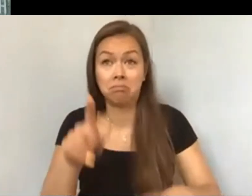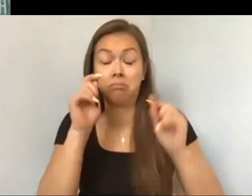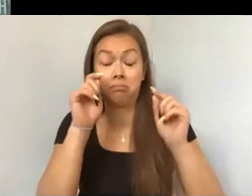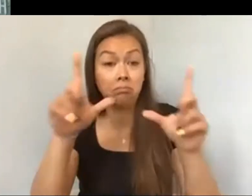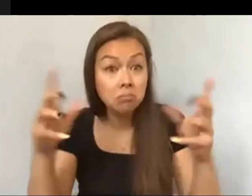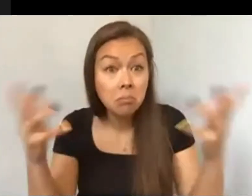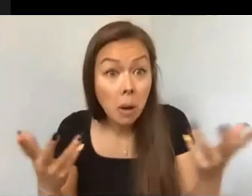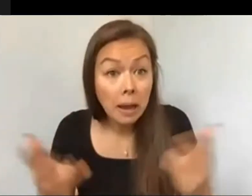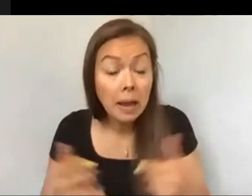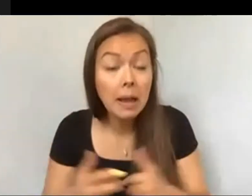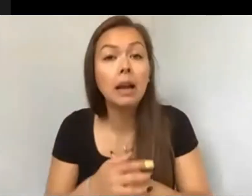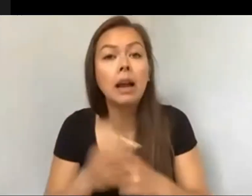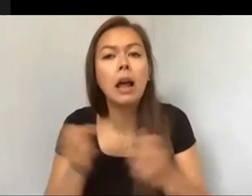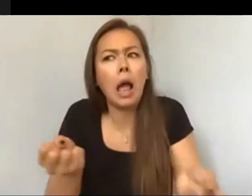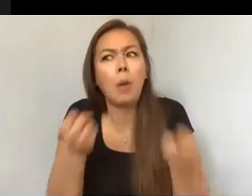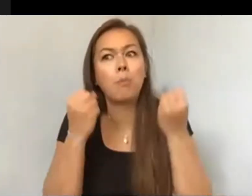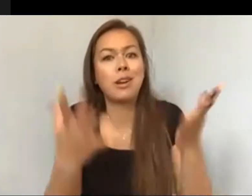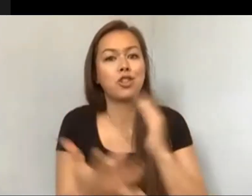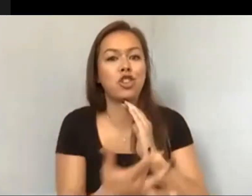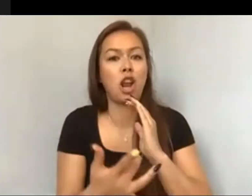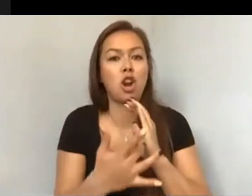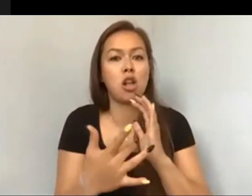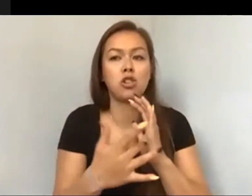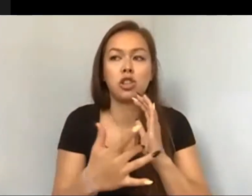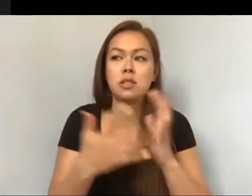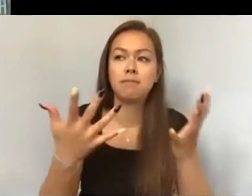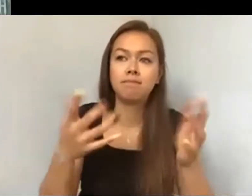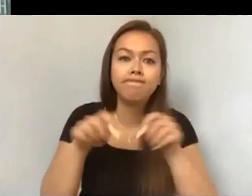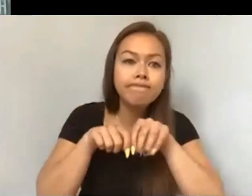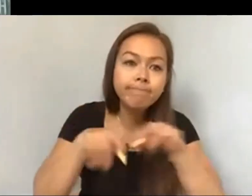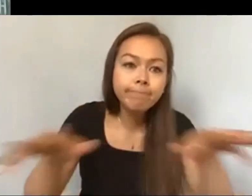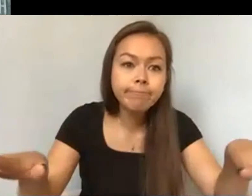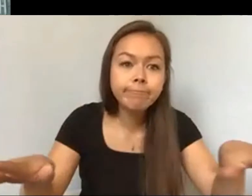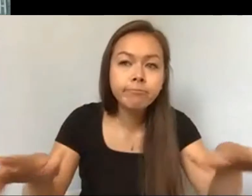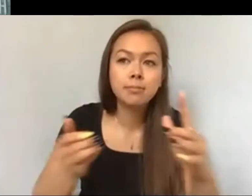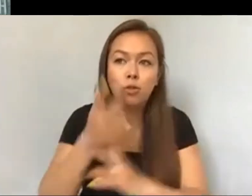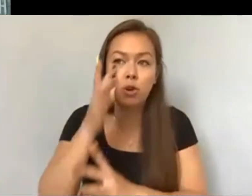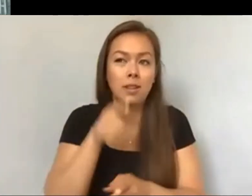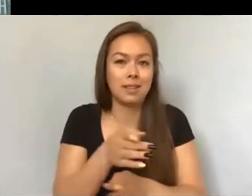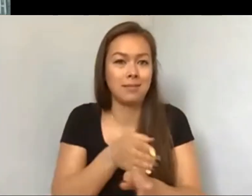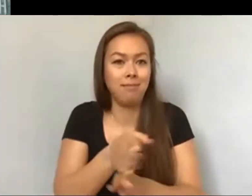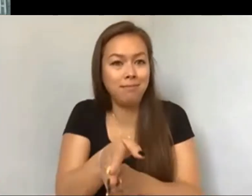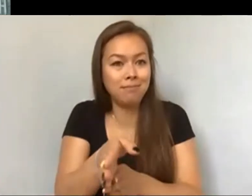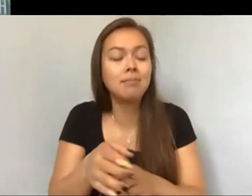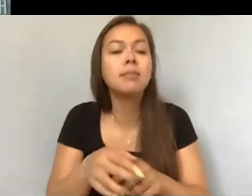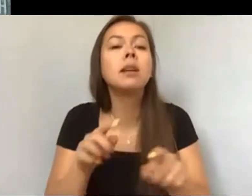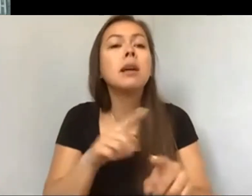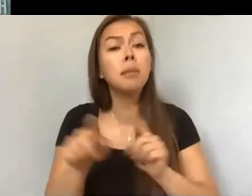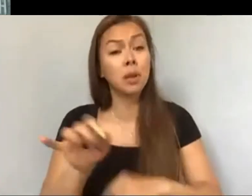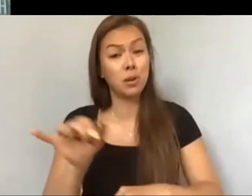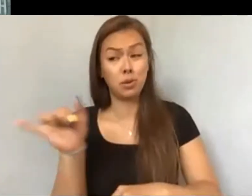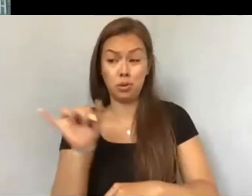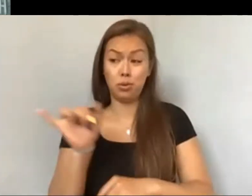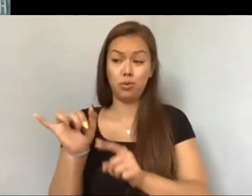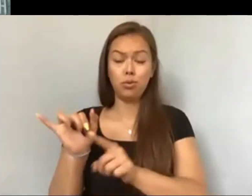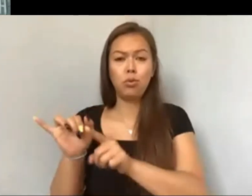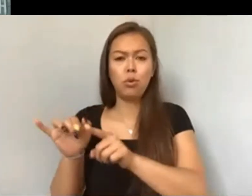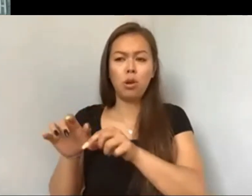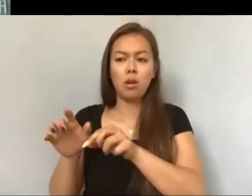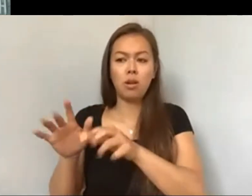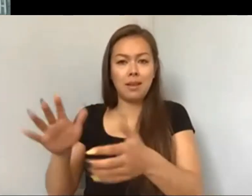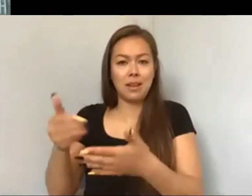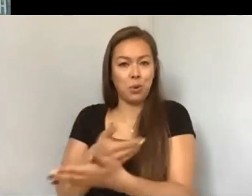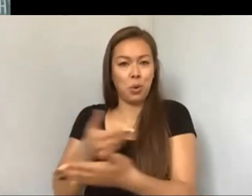sector, but also the opportunity that it is creating for much deeper collaboration